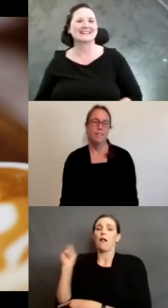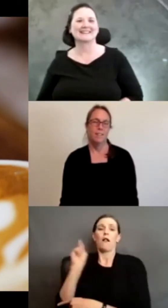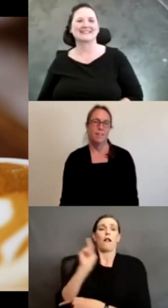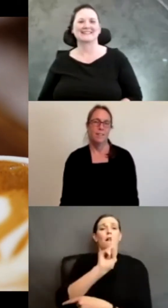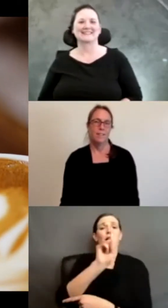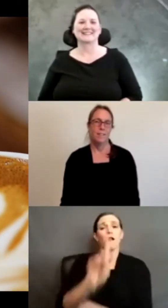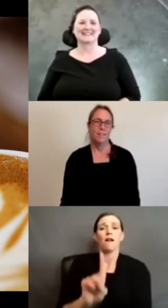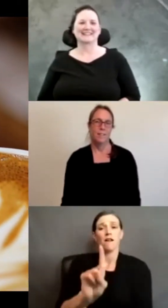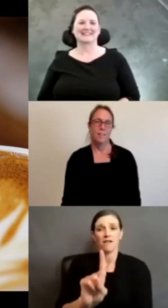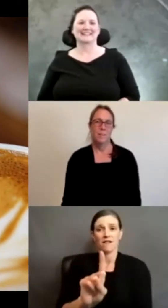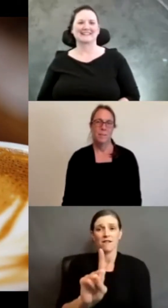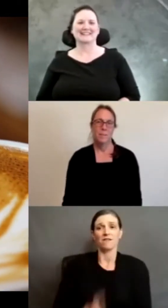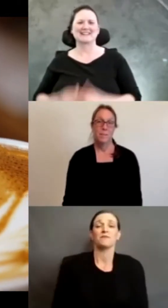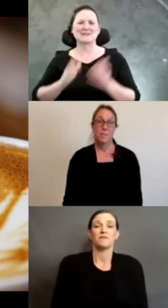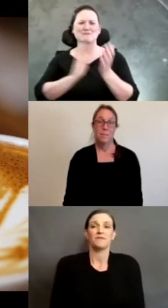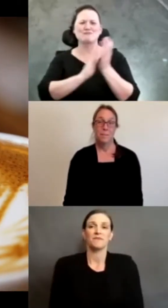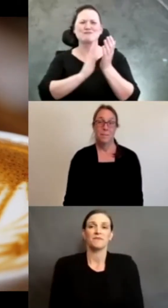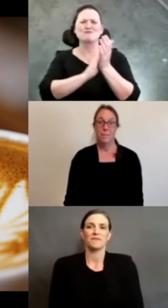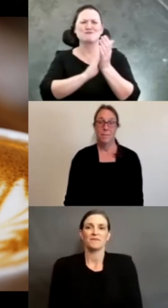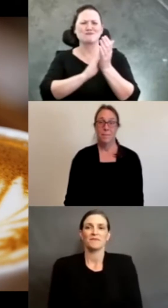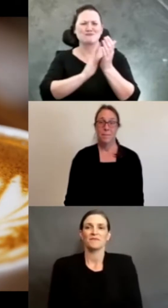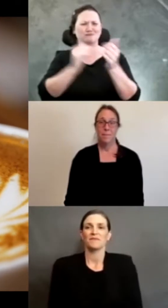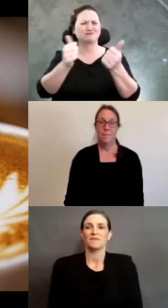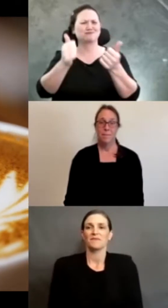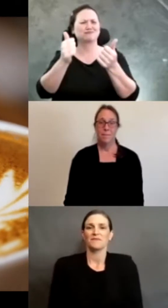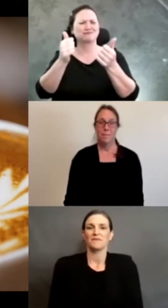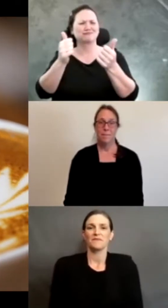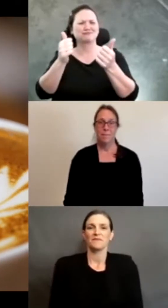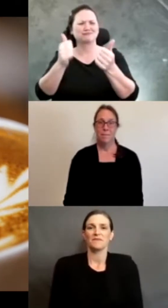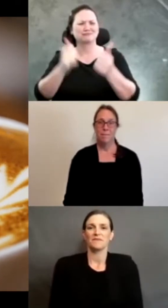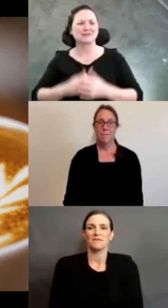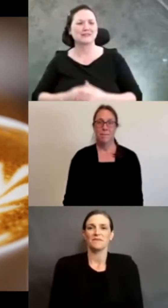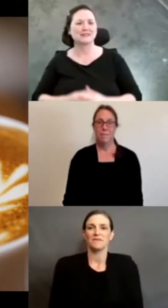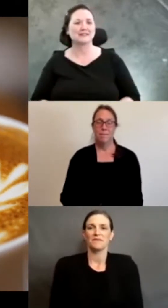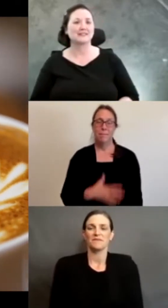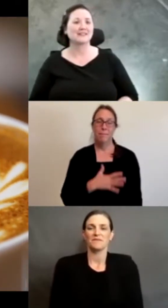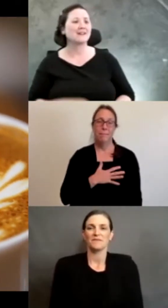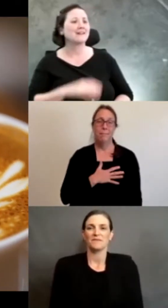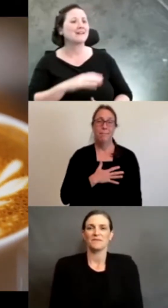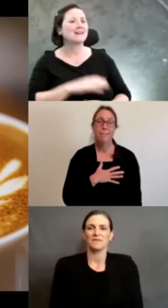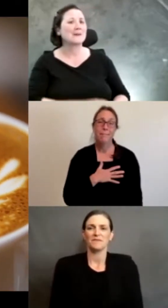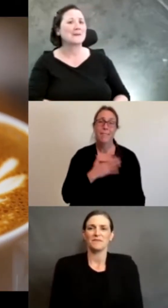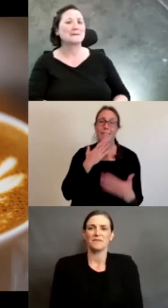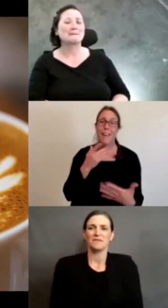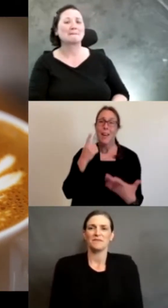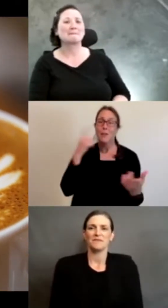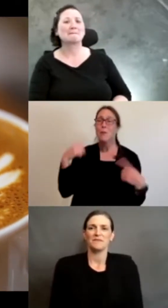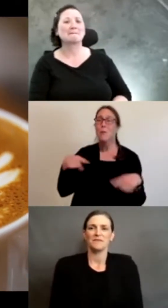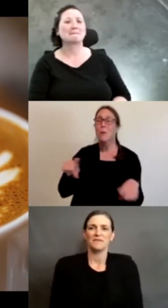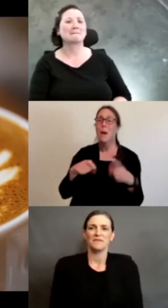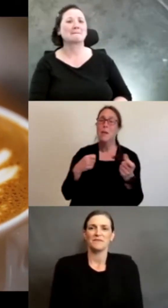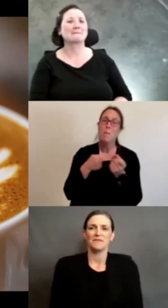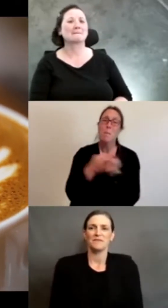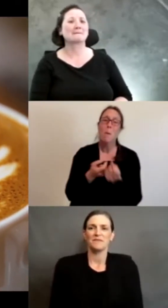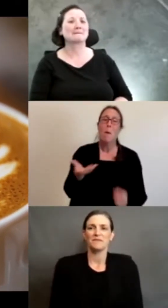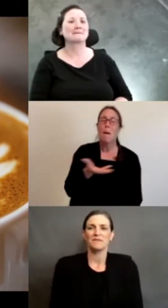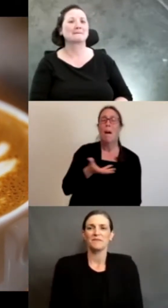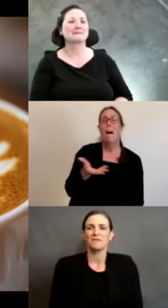Very nice. Oh, thanks. You guys are so supportive. 4 lattes to